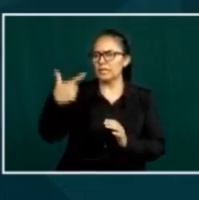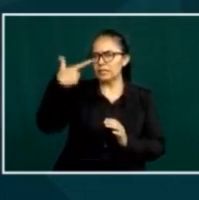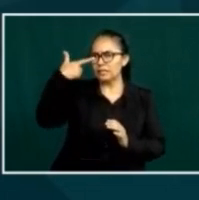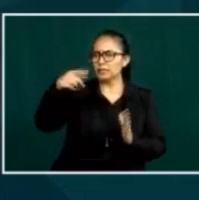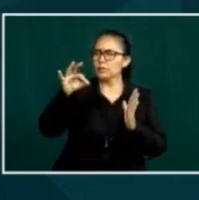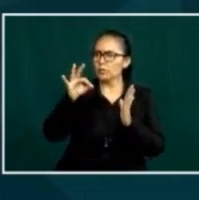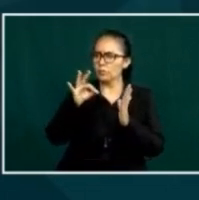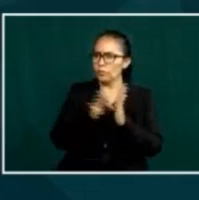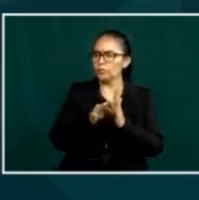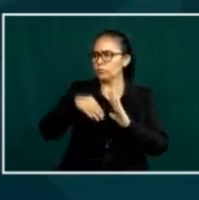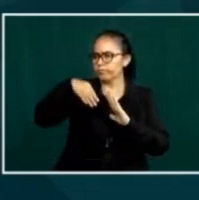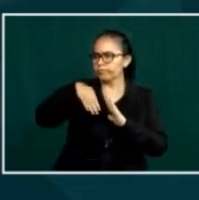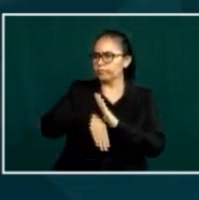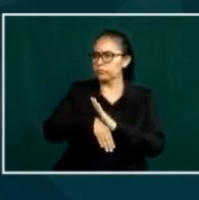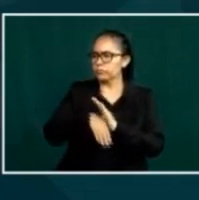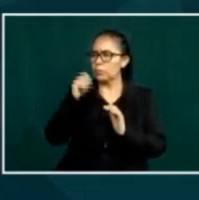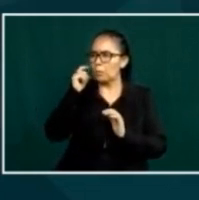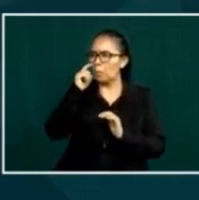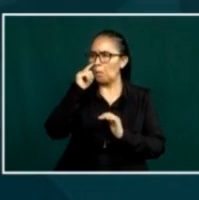7 points.